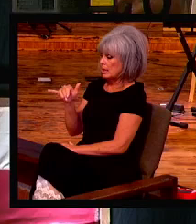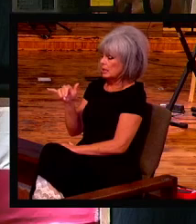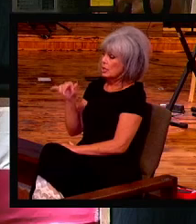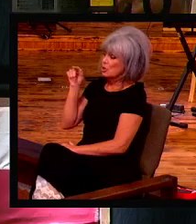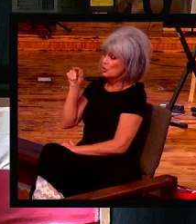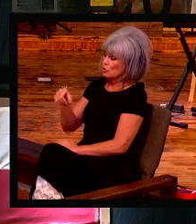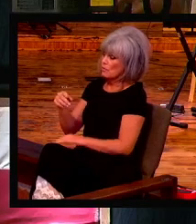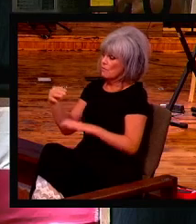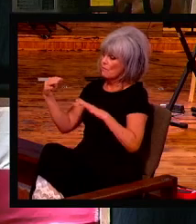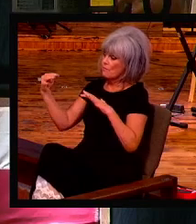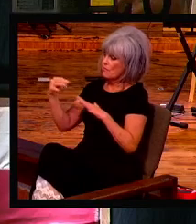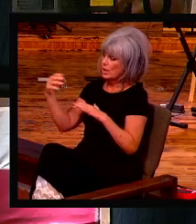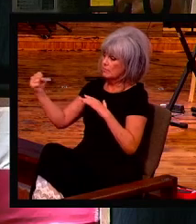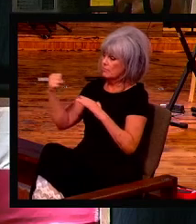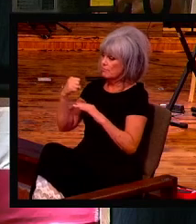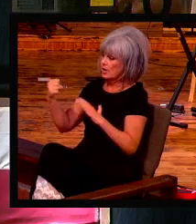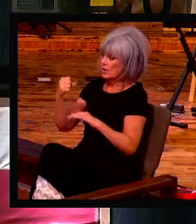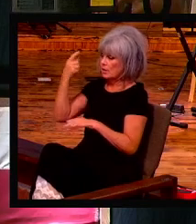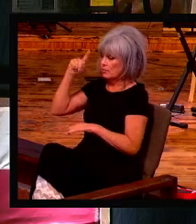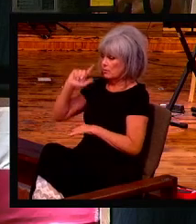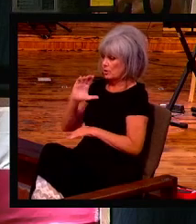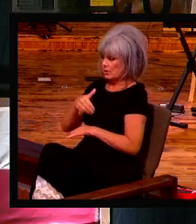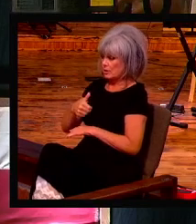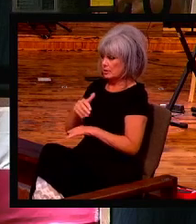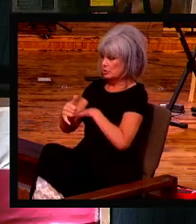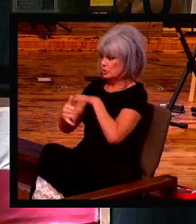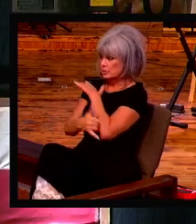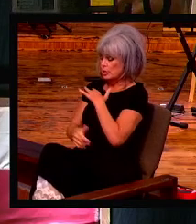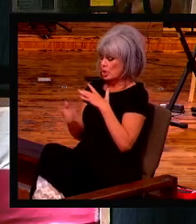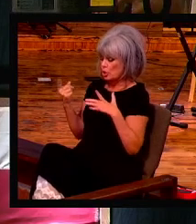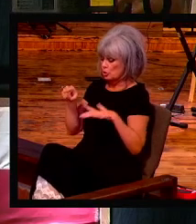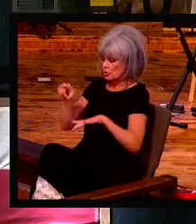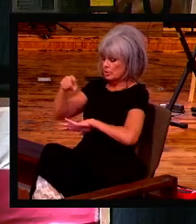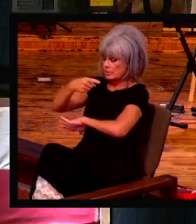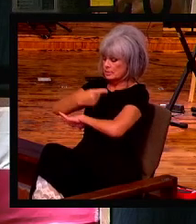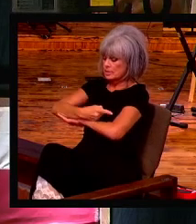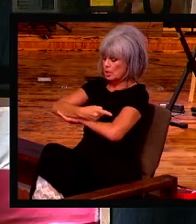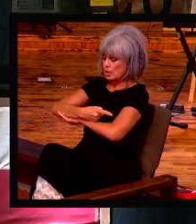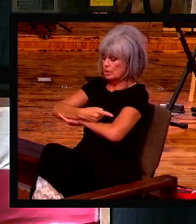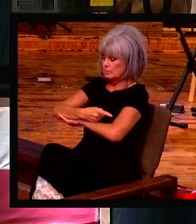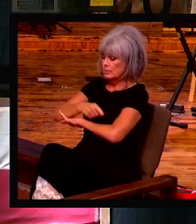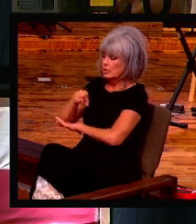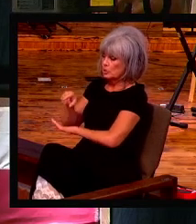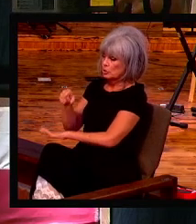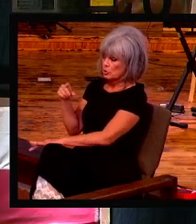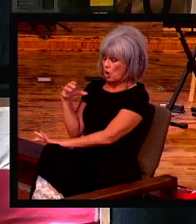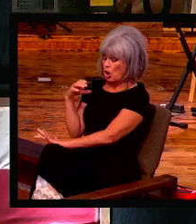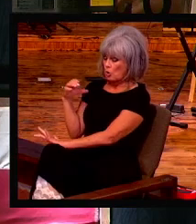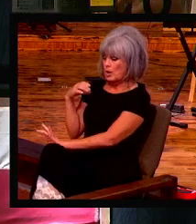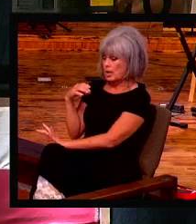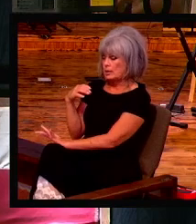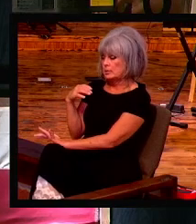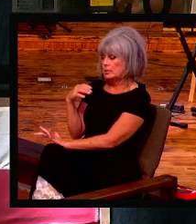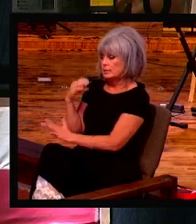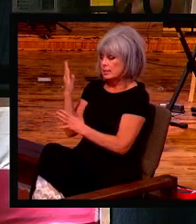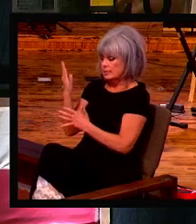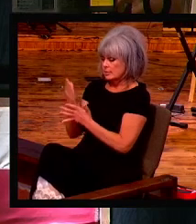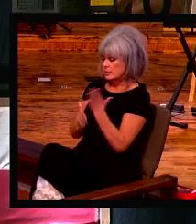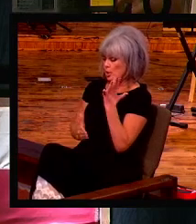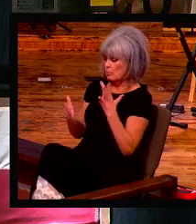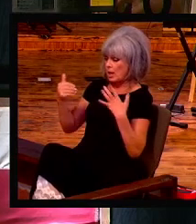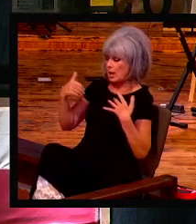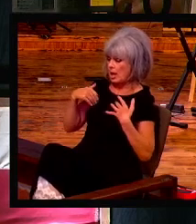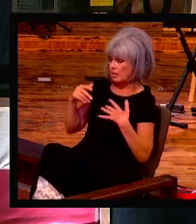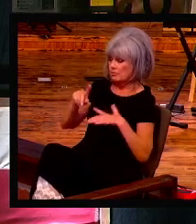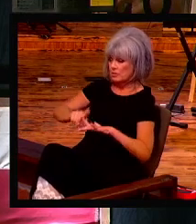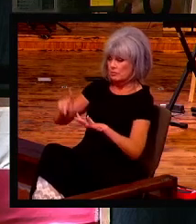country. And during your time in the service, you're comrades. Some of you still have relationships, which is in a different